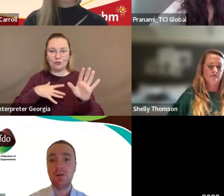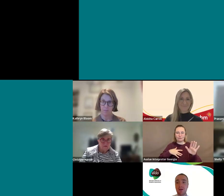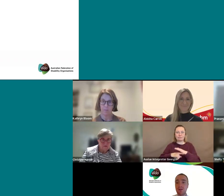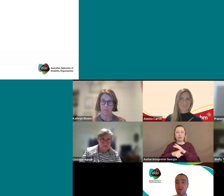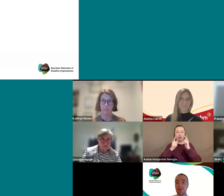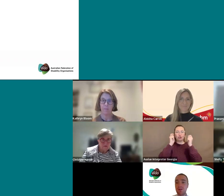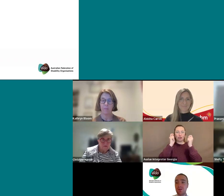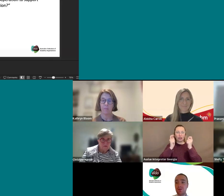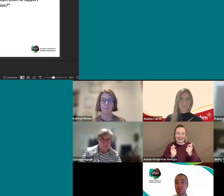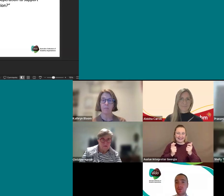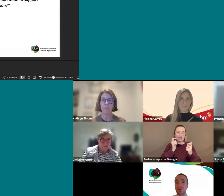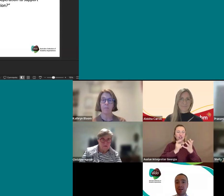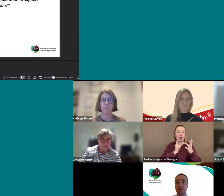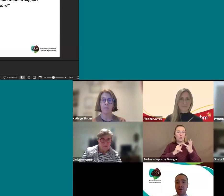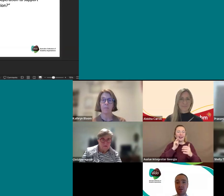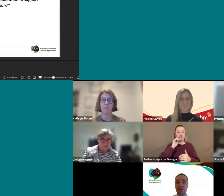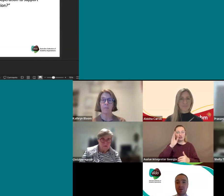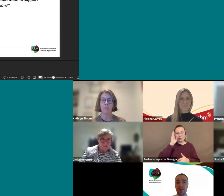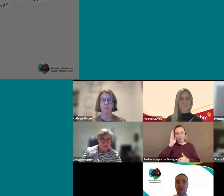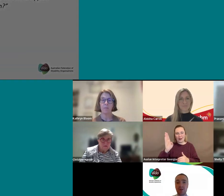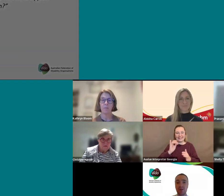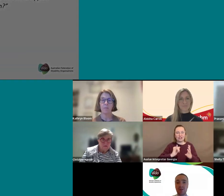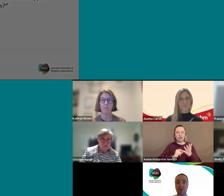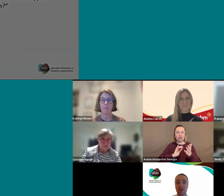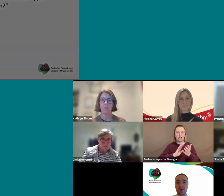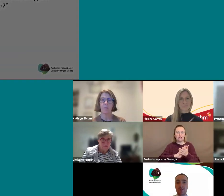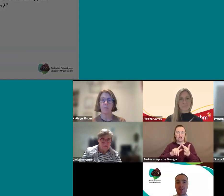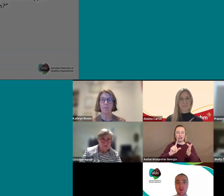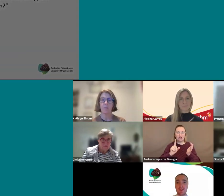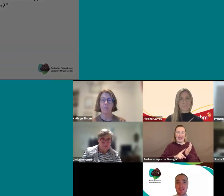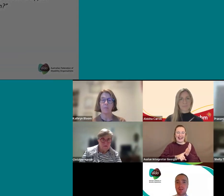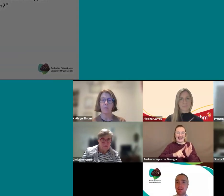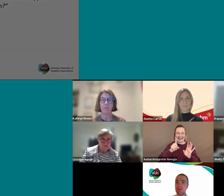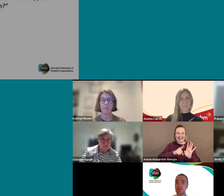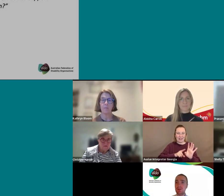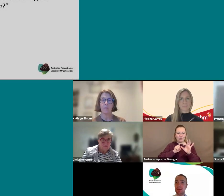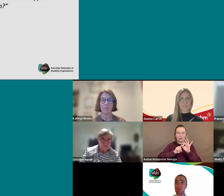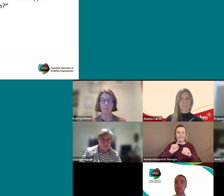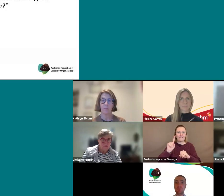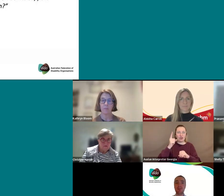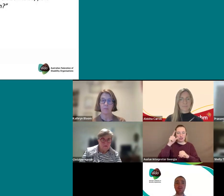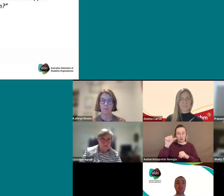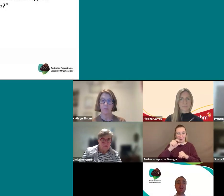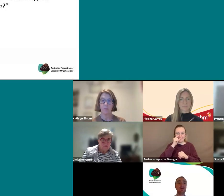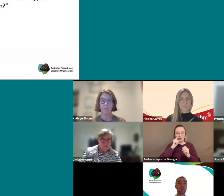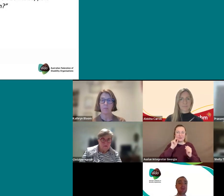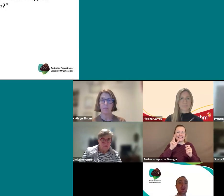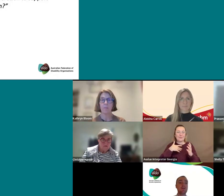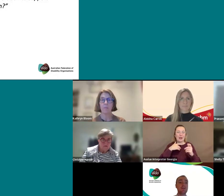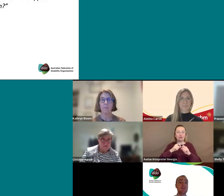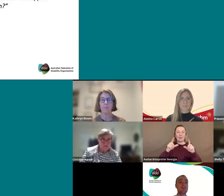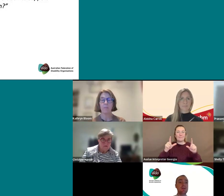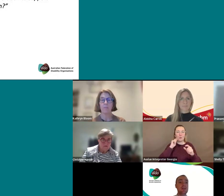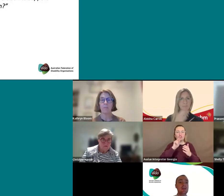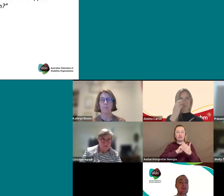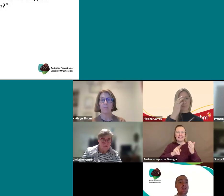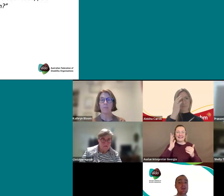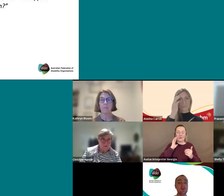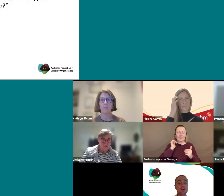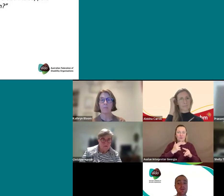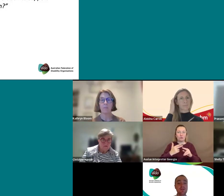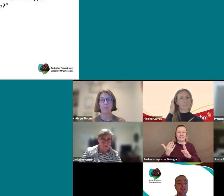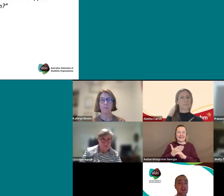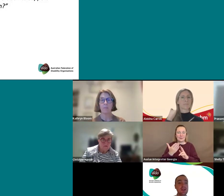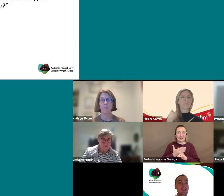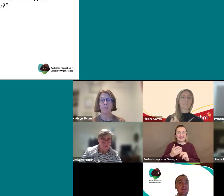So we're actually going to go to Shelley's question first, which I think you should be able to see my screen, but I'll read it out for accessibility.